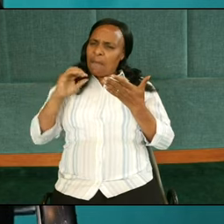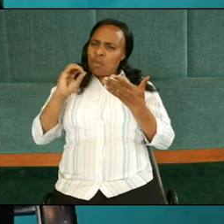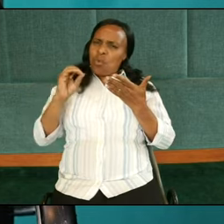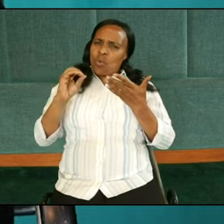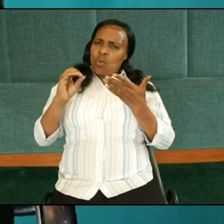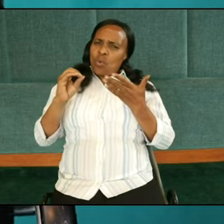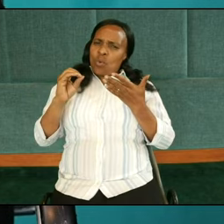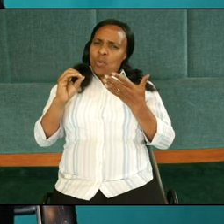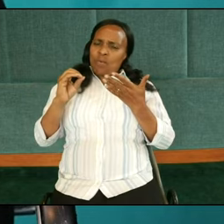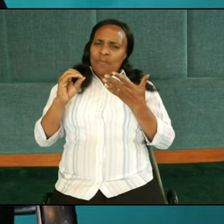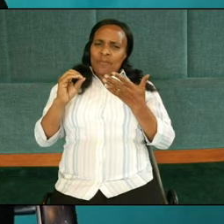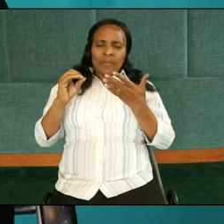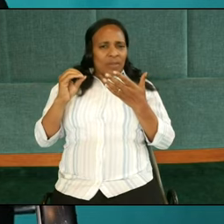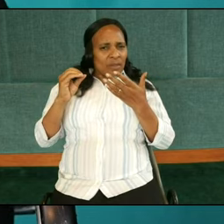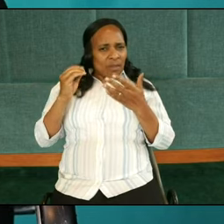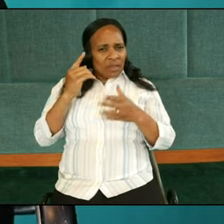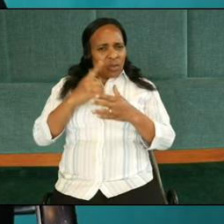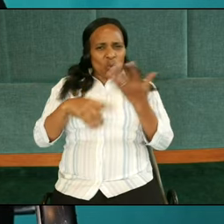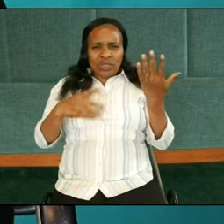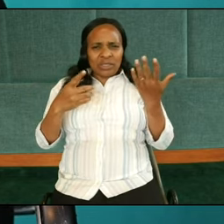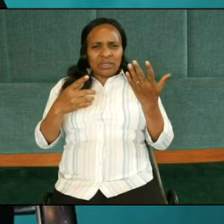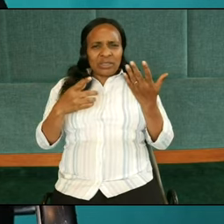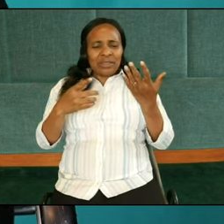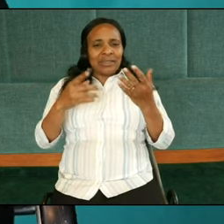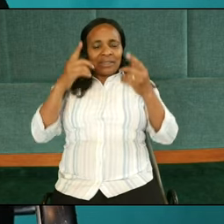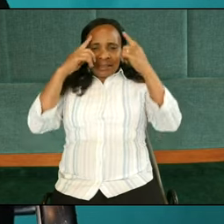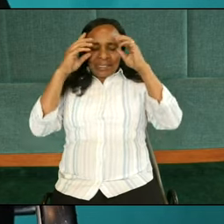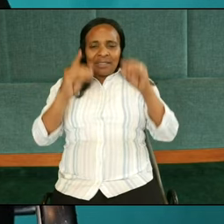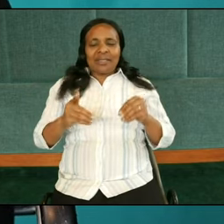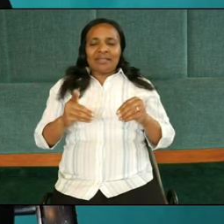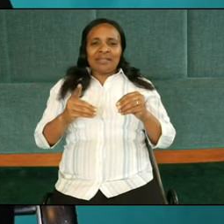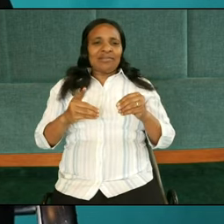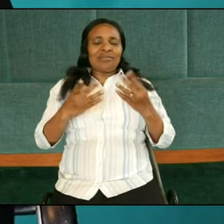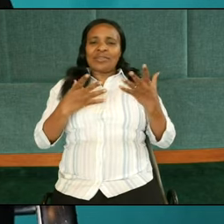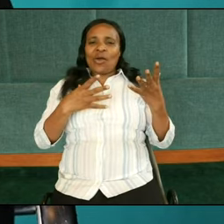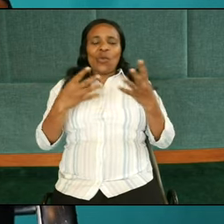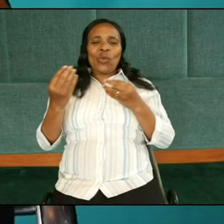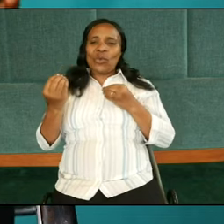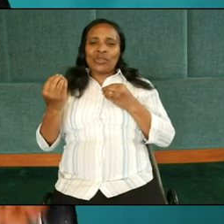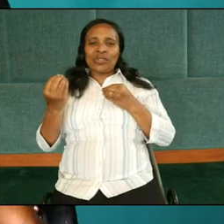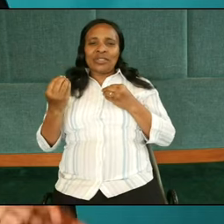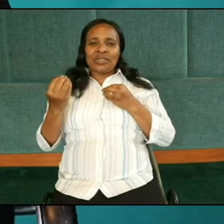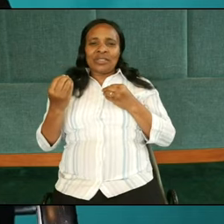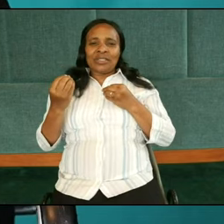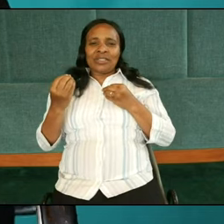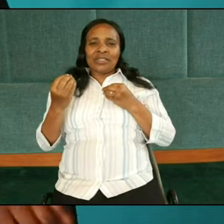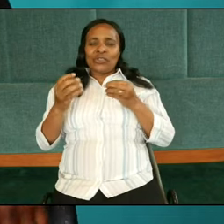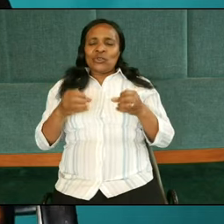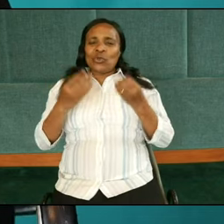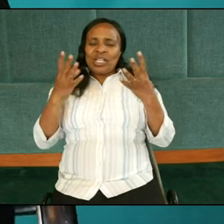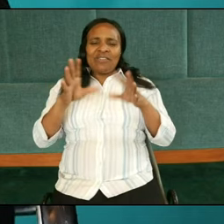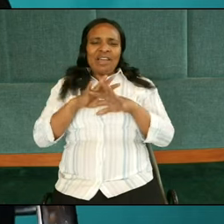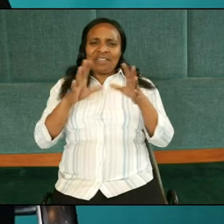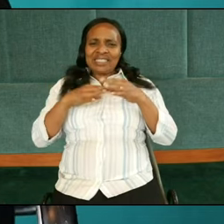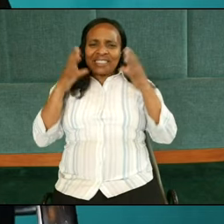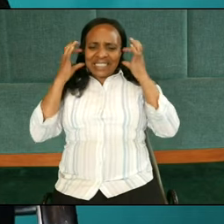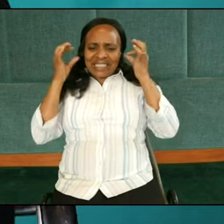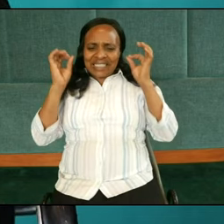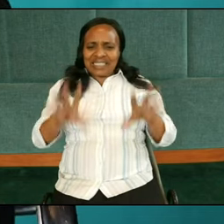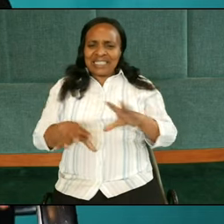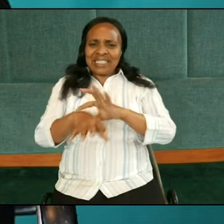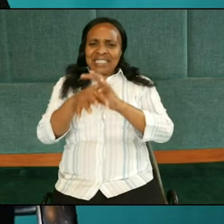Yeah. So they decided they were going to give out the earrings and the necklaces and all